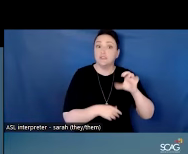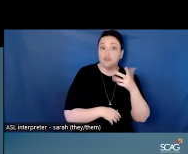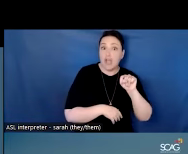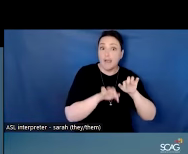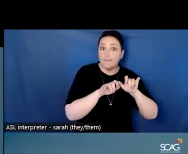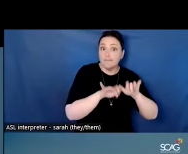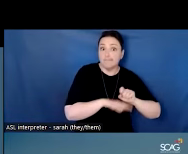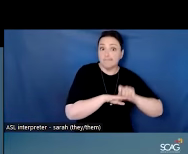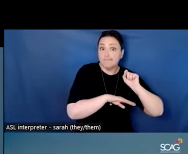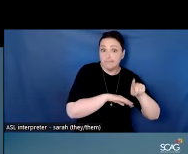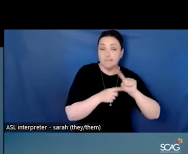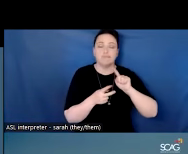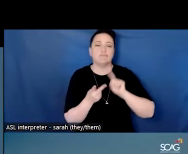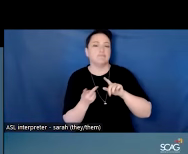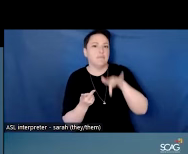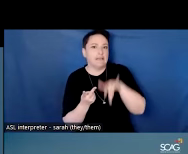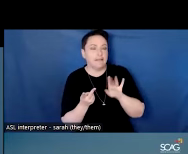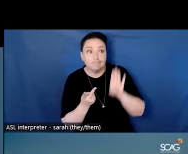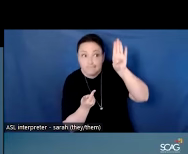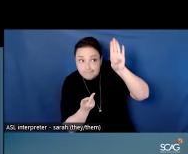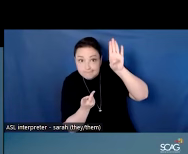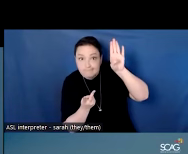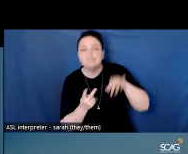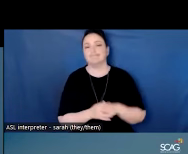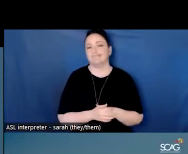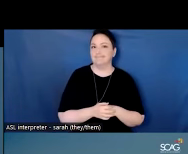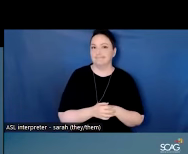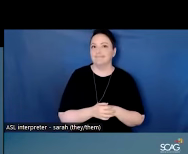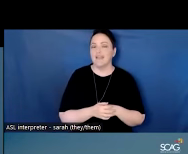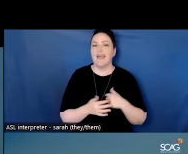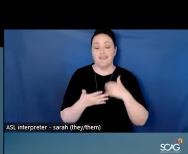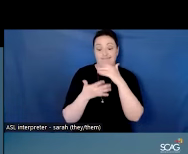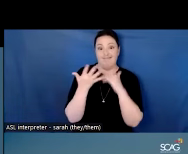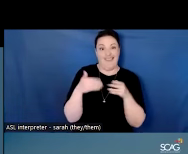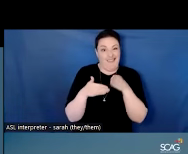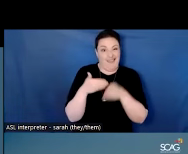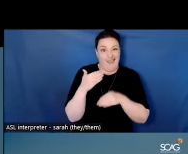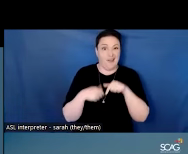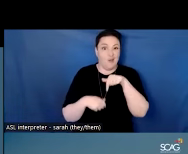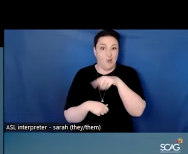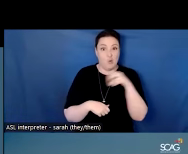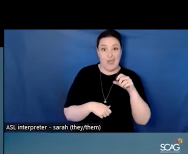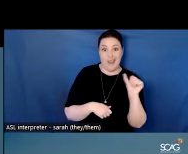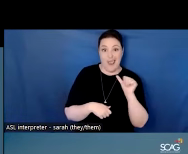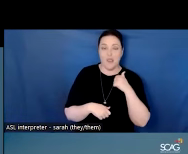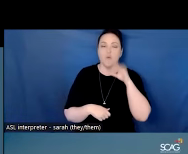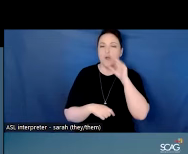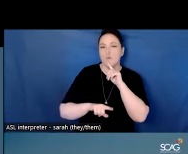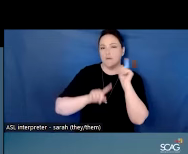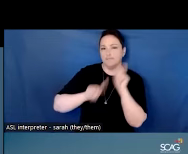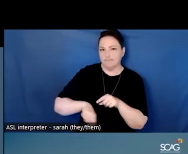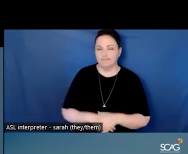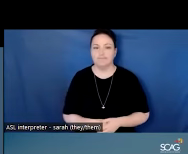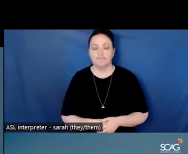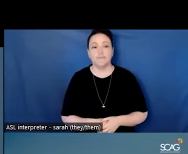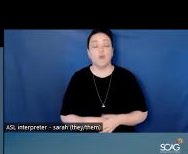and use the raise hand function. We'll get to those during the Q&A sessions. A recording of the webinar and